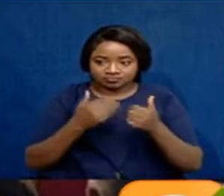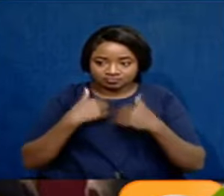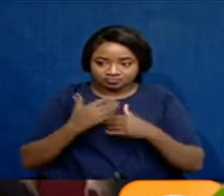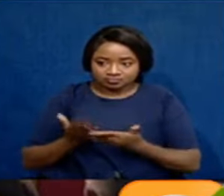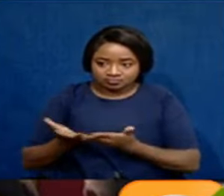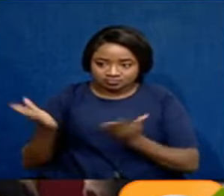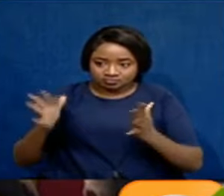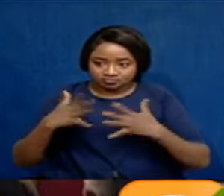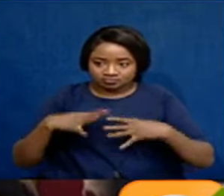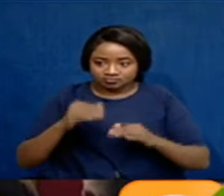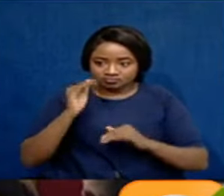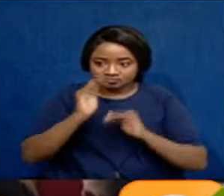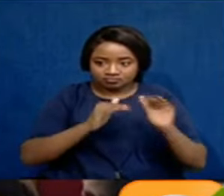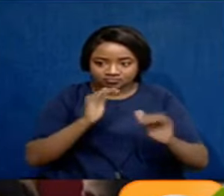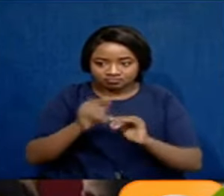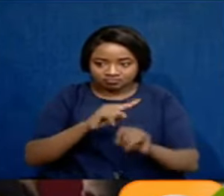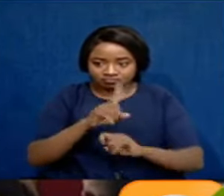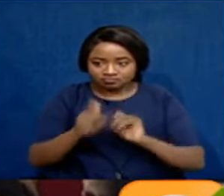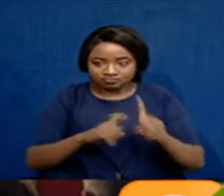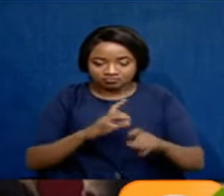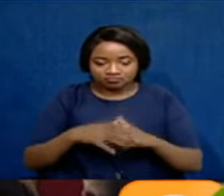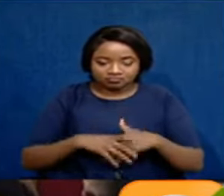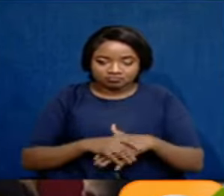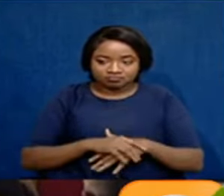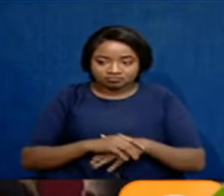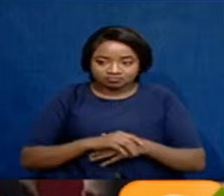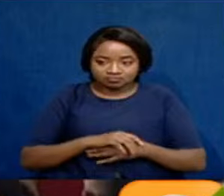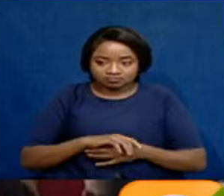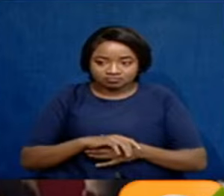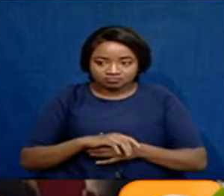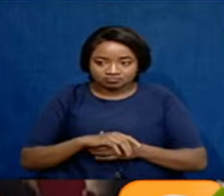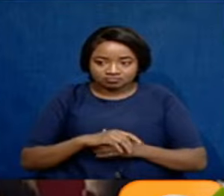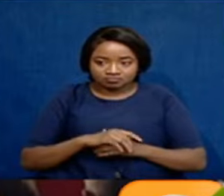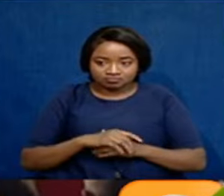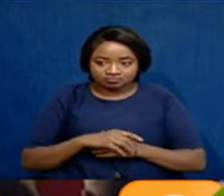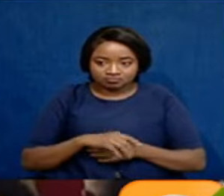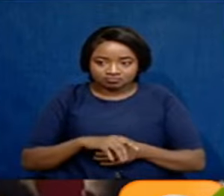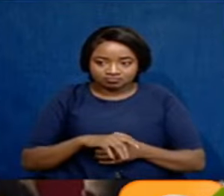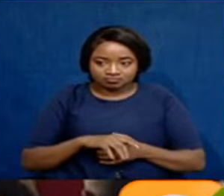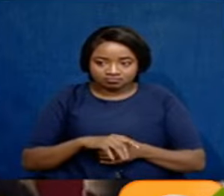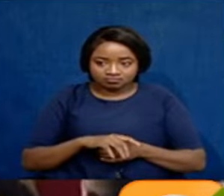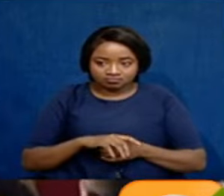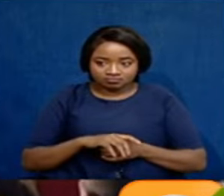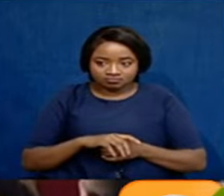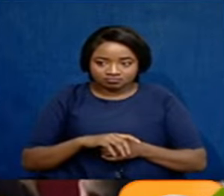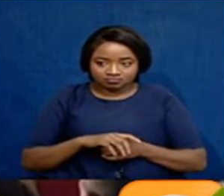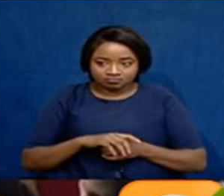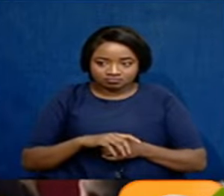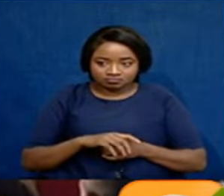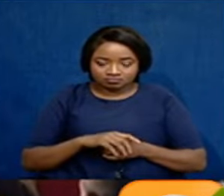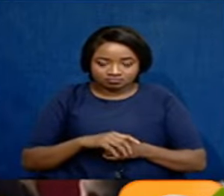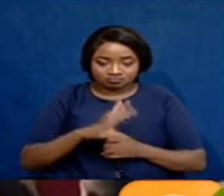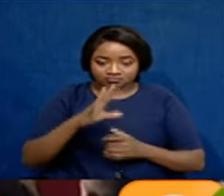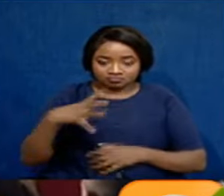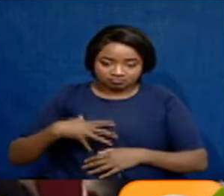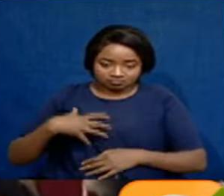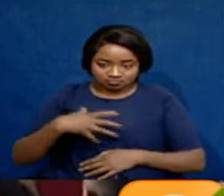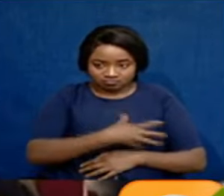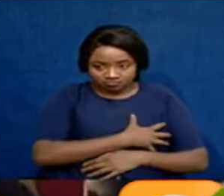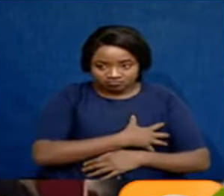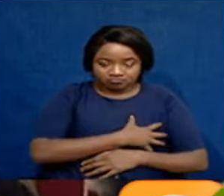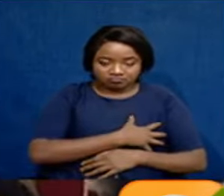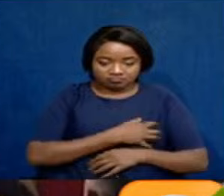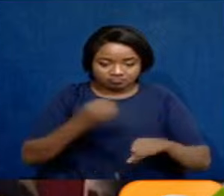can start preparing those questions from our audience. But Phoebe, you know, when it comes to breast cancer, I can, you know,